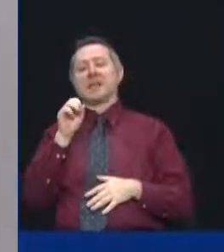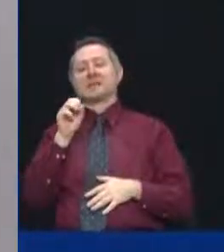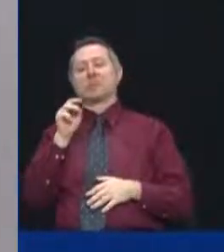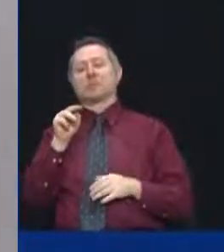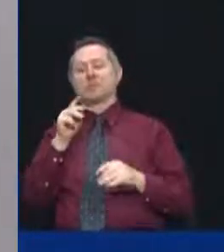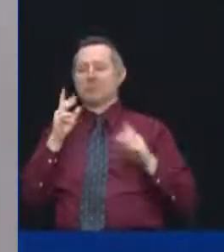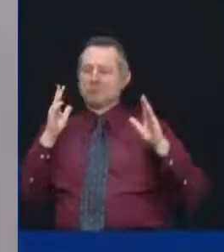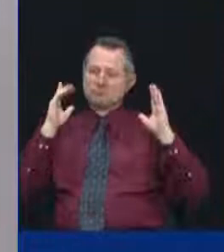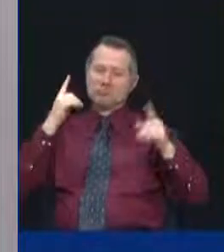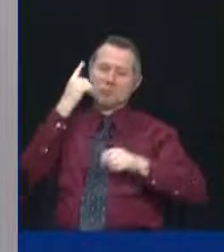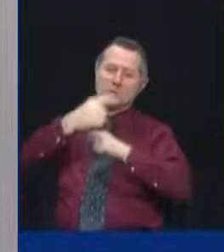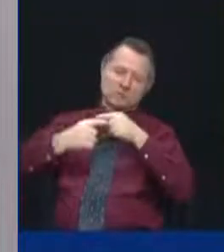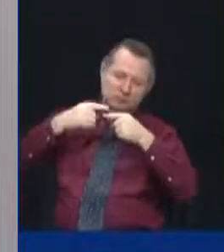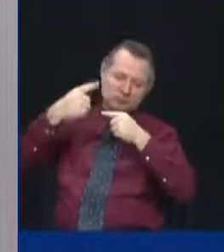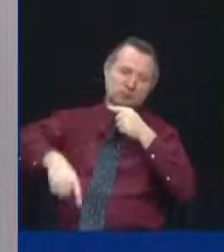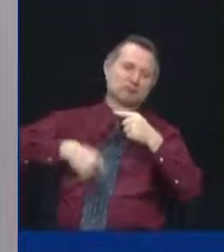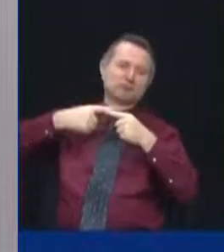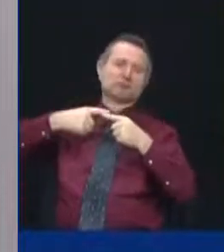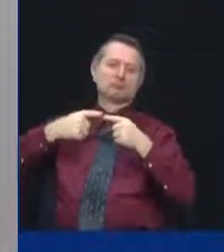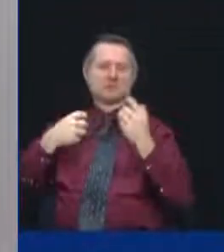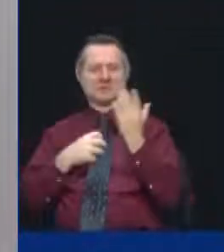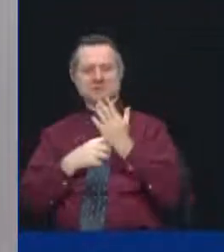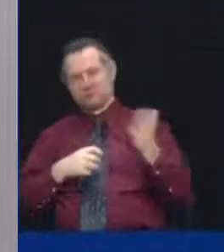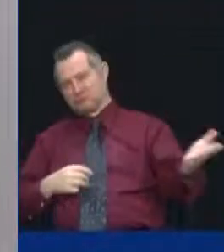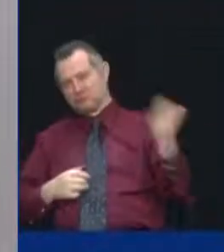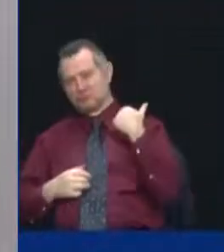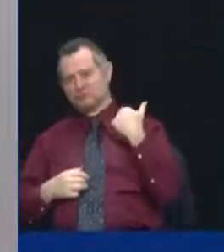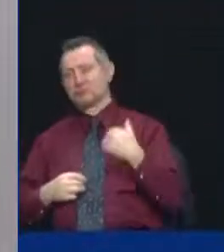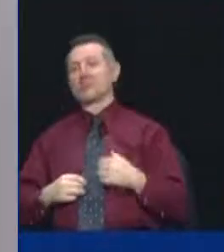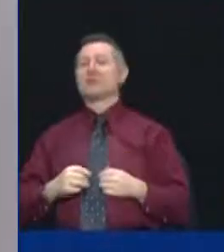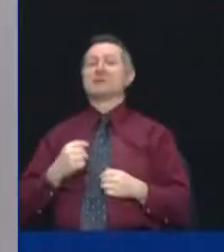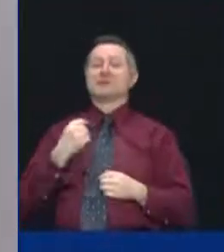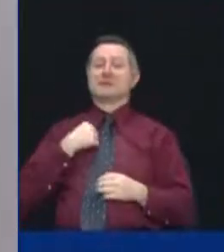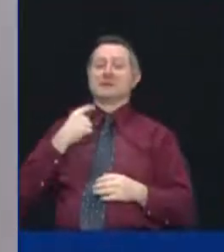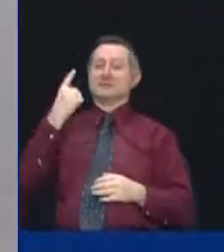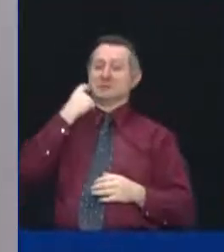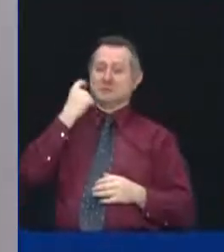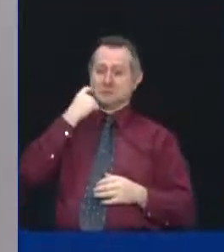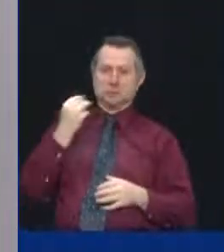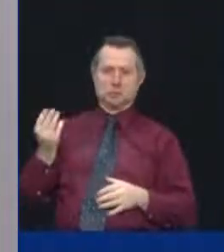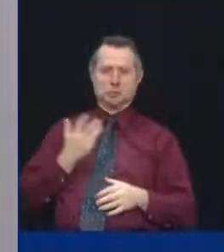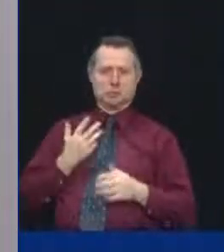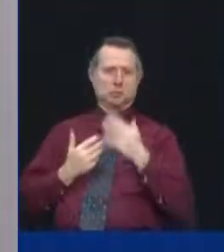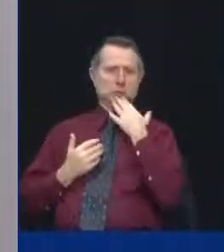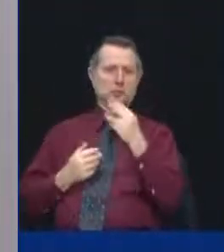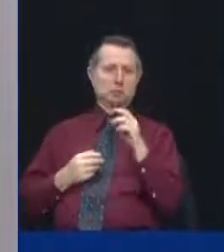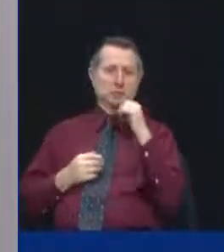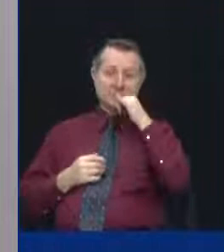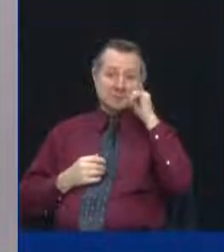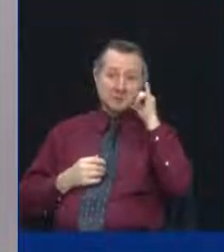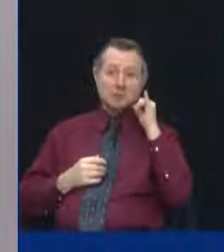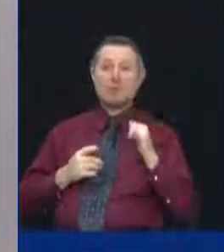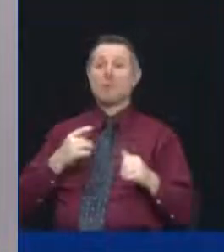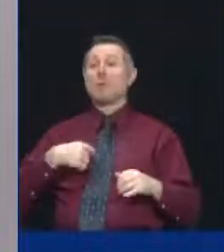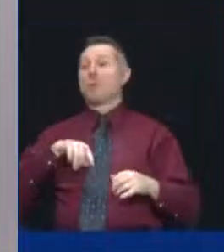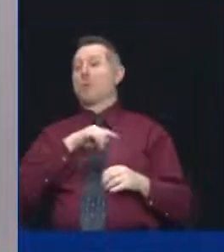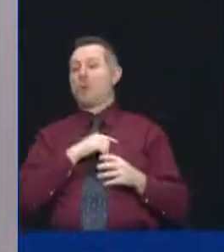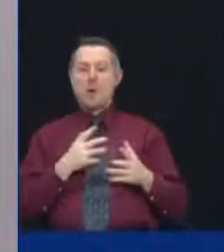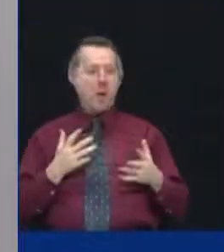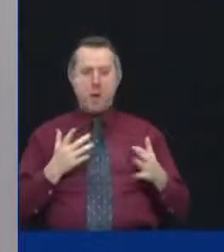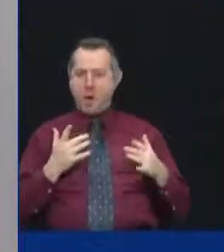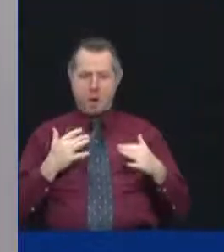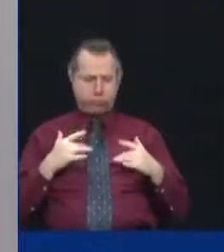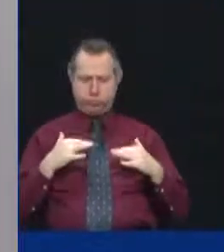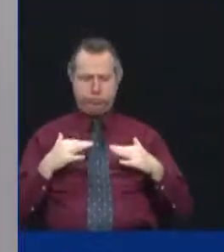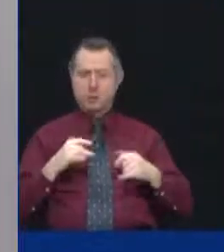in. We just received this good news yesterday, and we've been actively working on